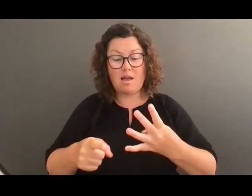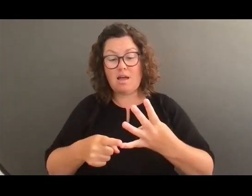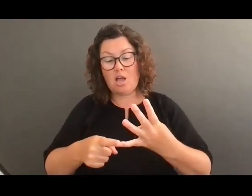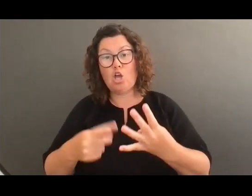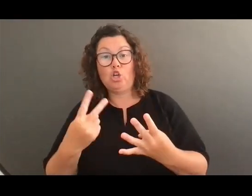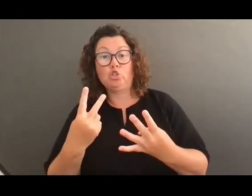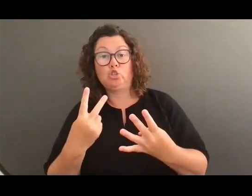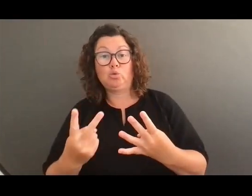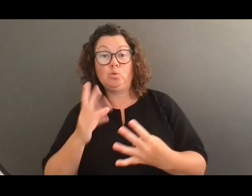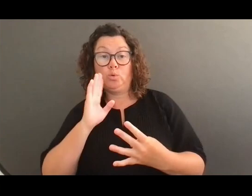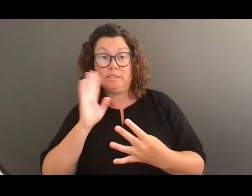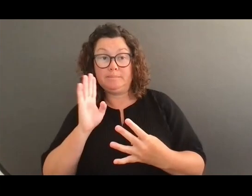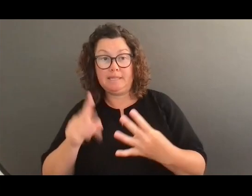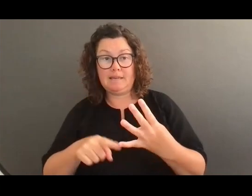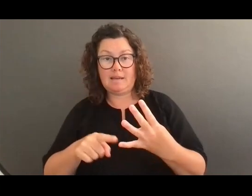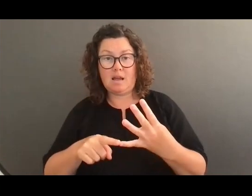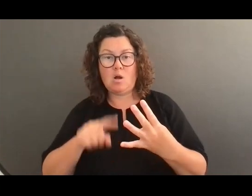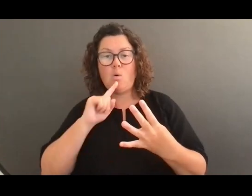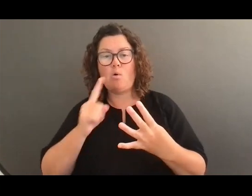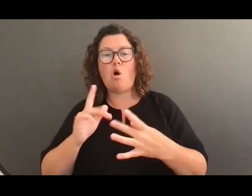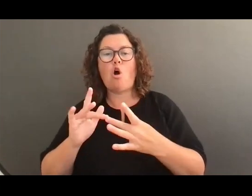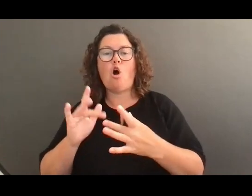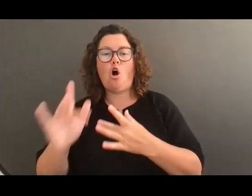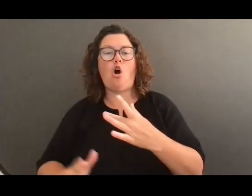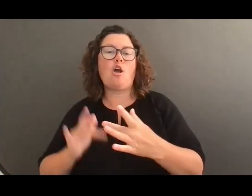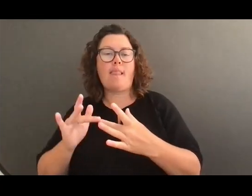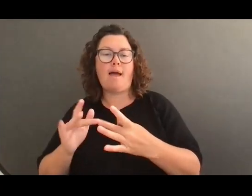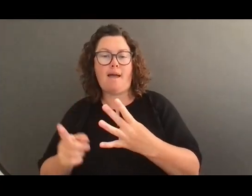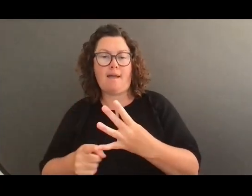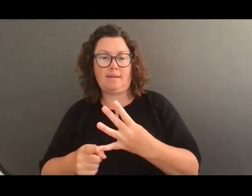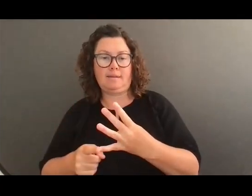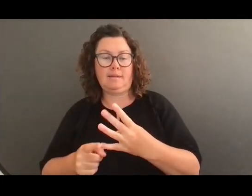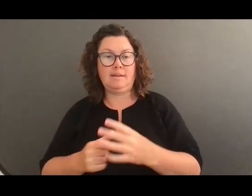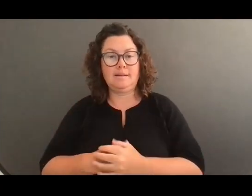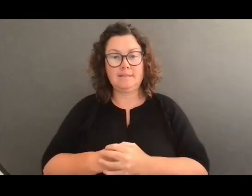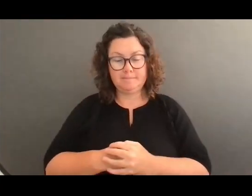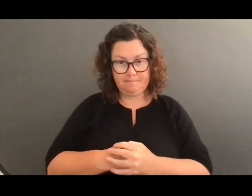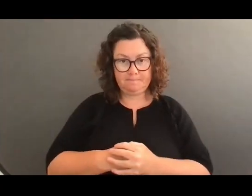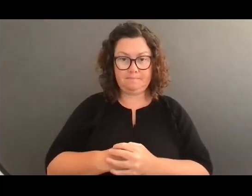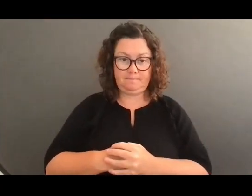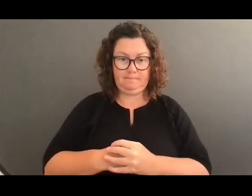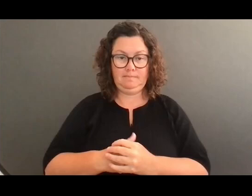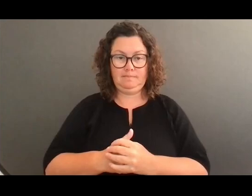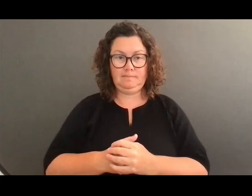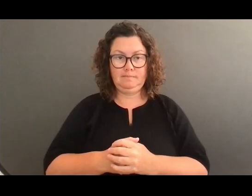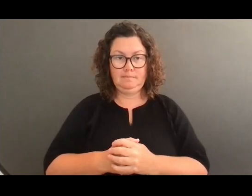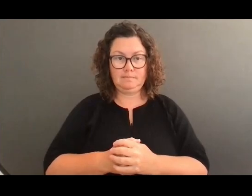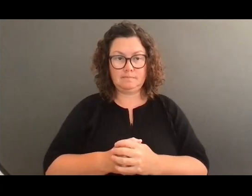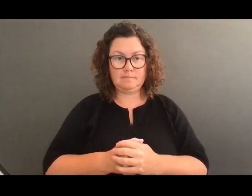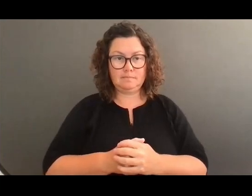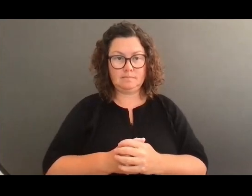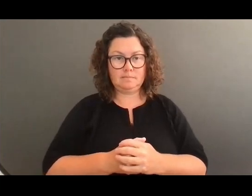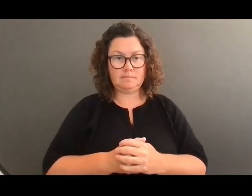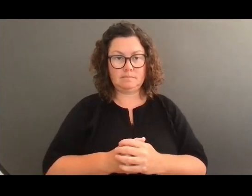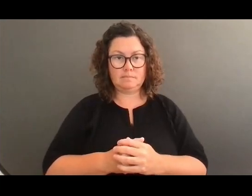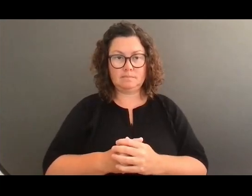speaking together will come in online. I'll get my words together in a moment. So the first person I would